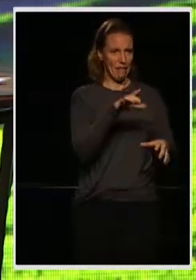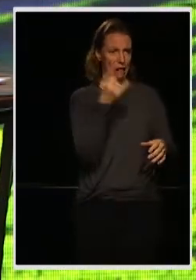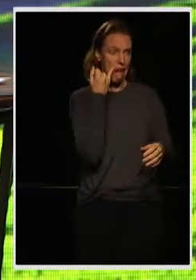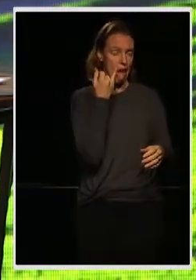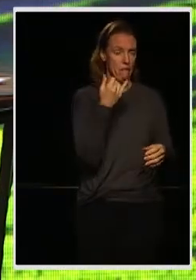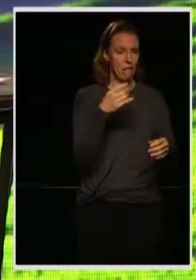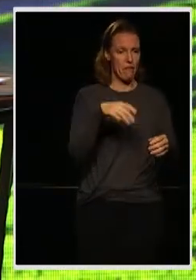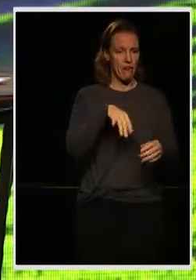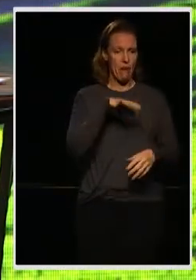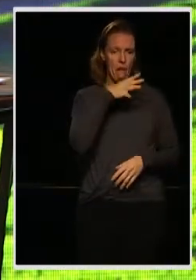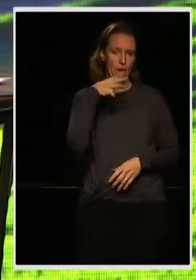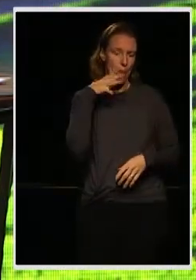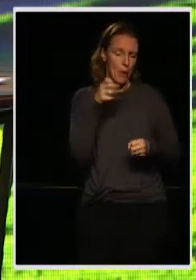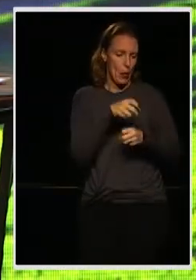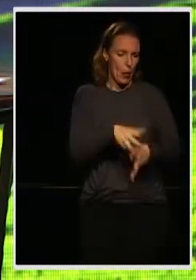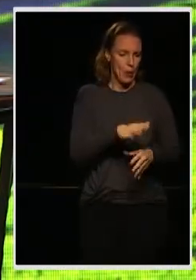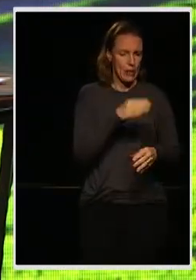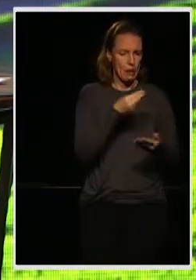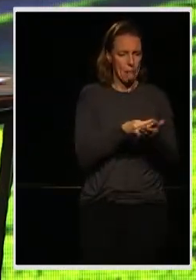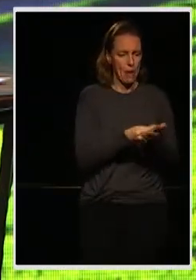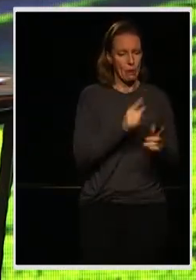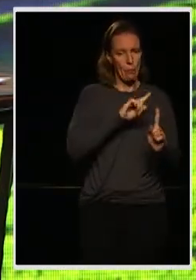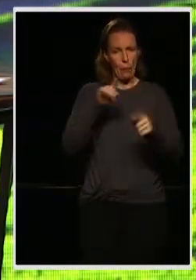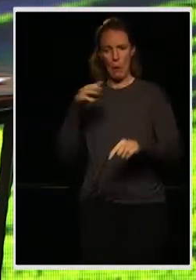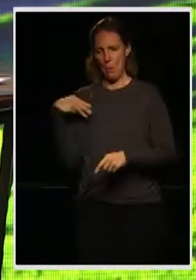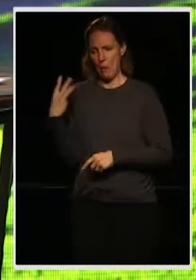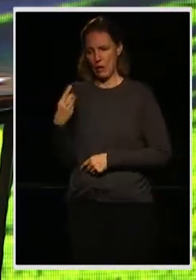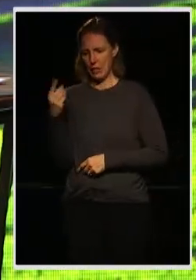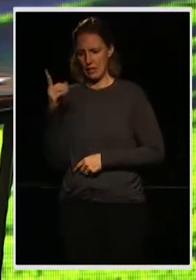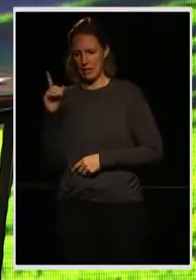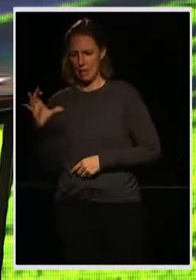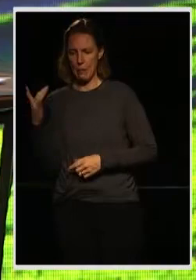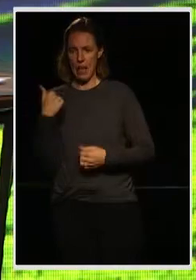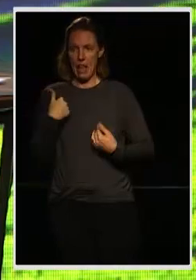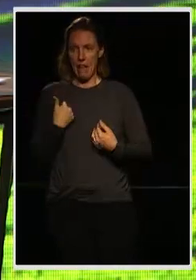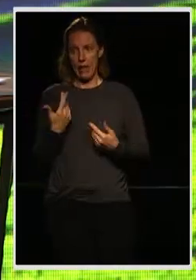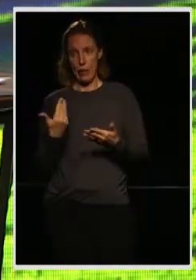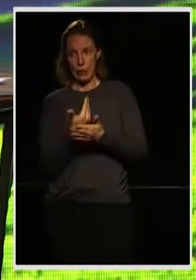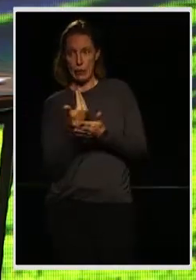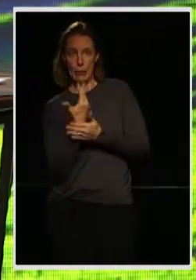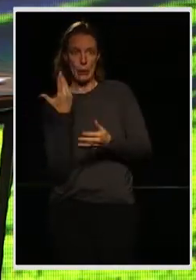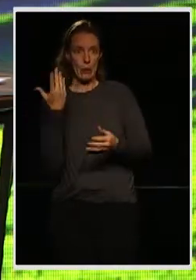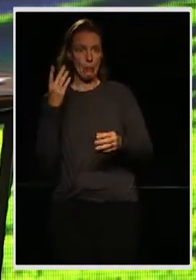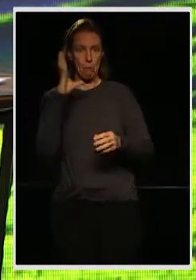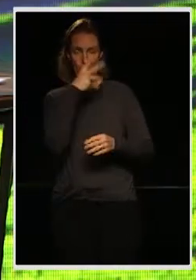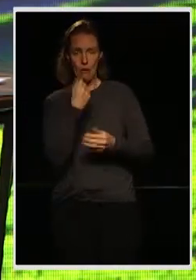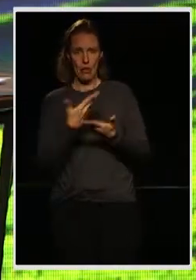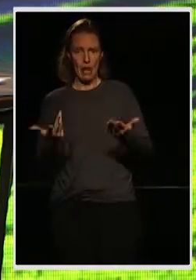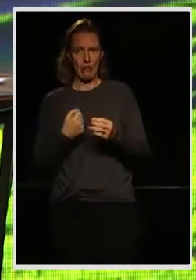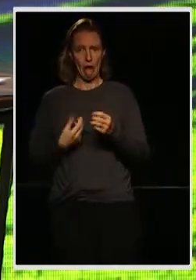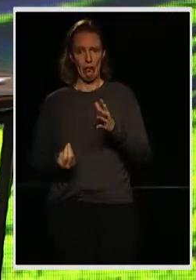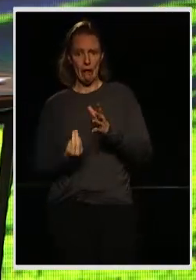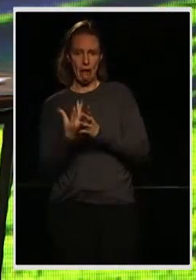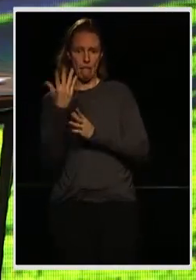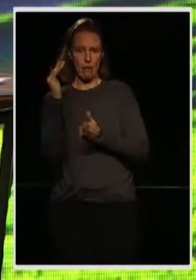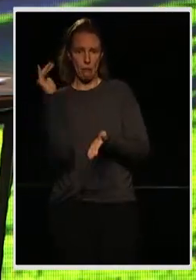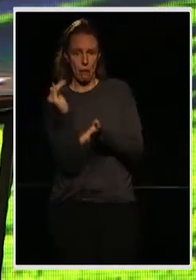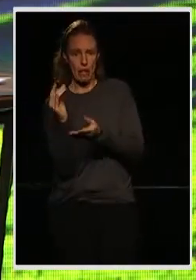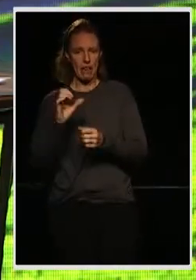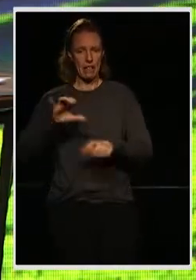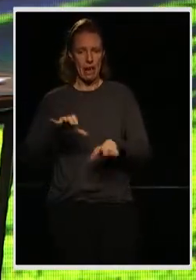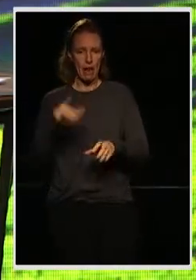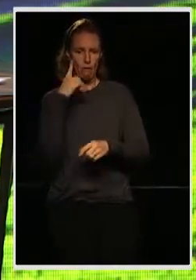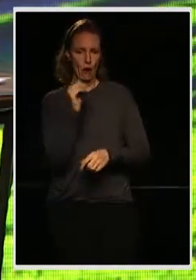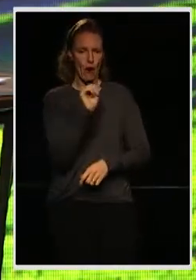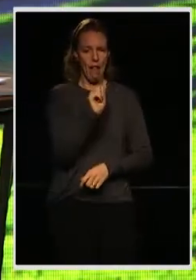losing money. So that means we go to Washington, D.C. and we say, well, you have this new beautiful thing called the Inflation Reduction Act. There's $20 billion in there for the